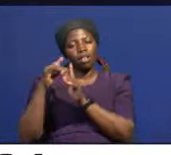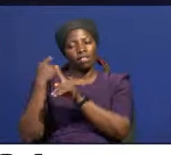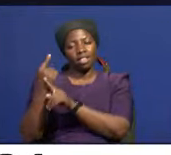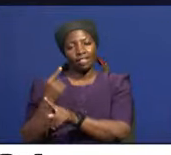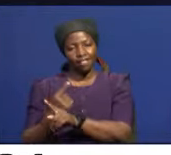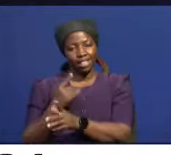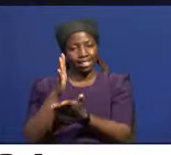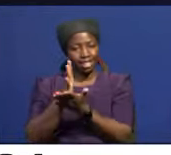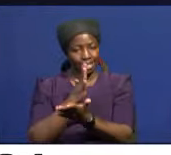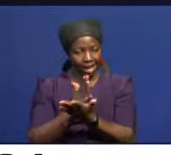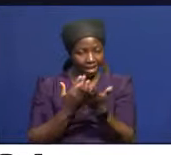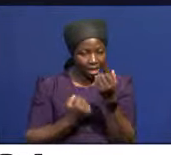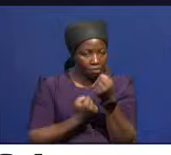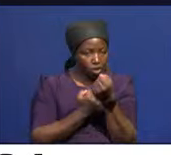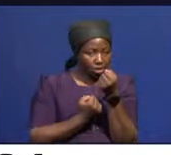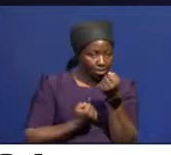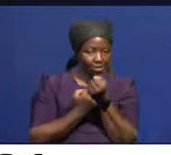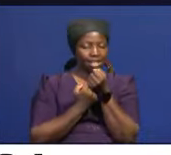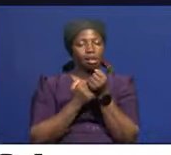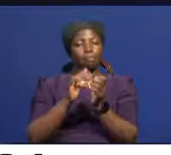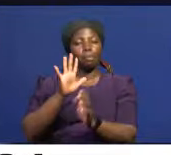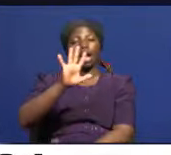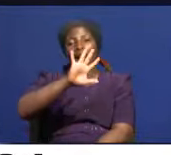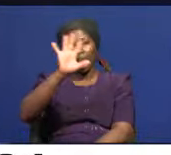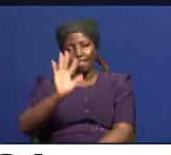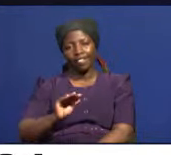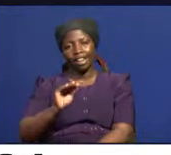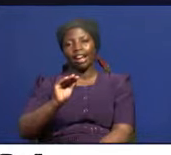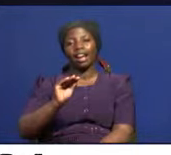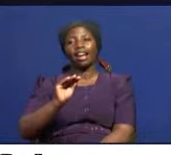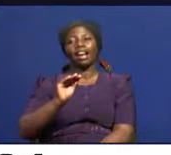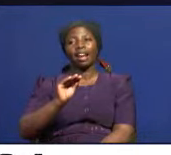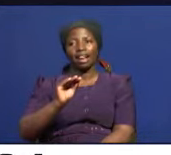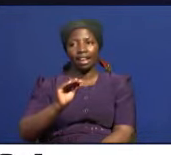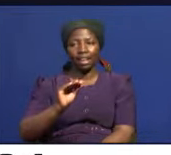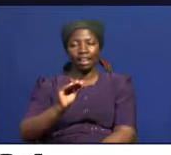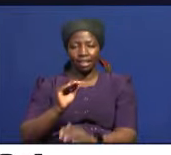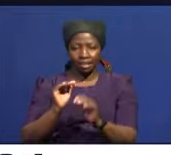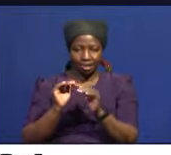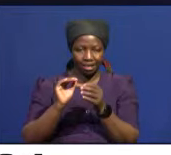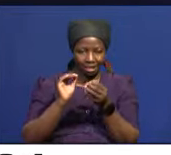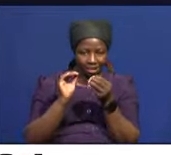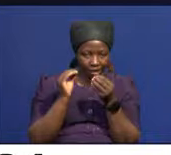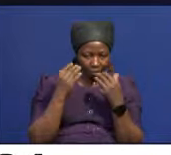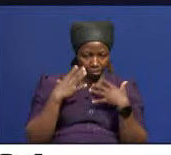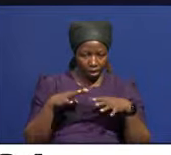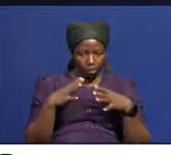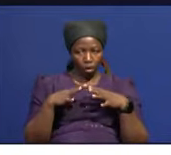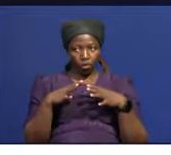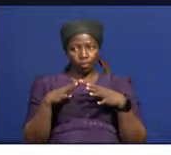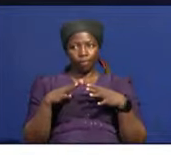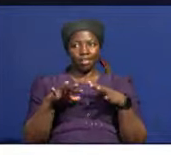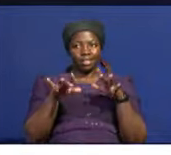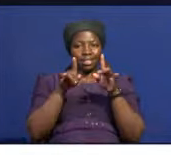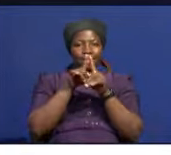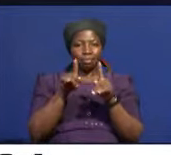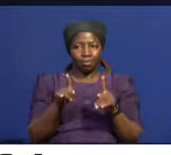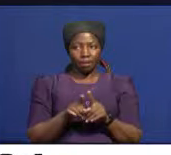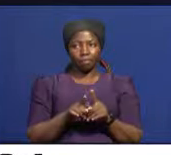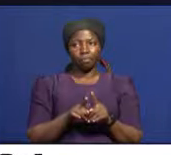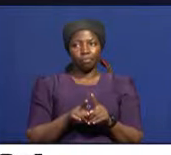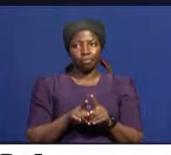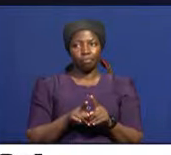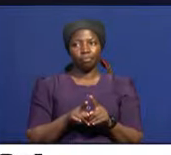sectors, supported by Africa's phenomenal demographic dividend and